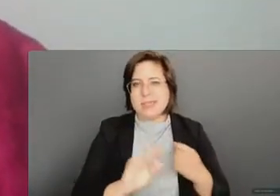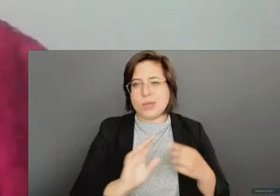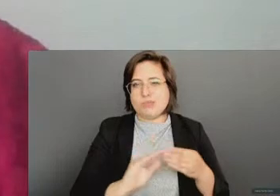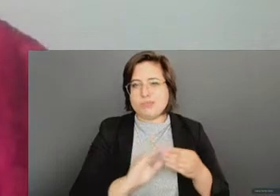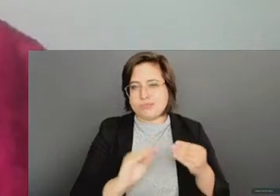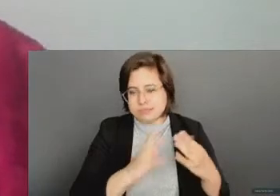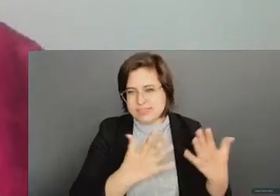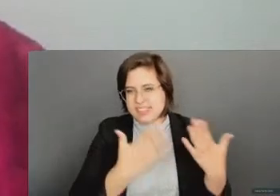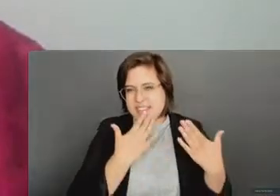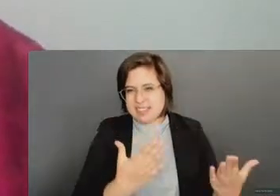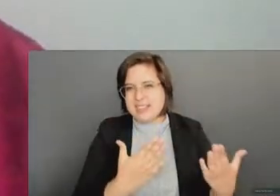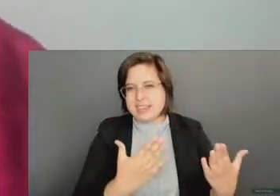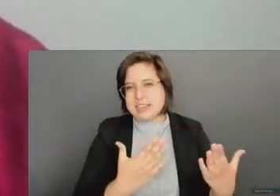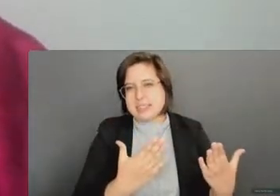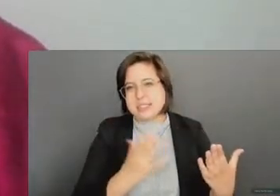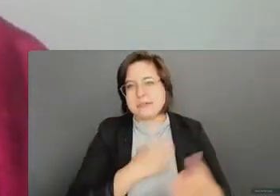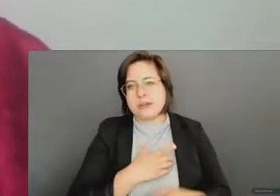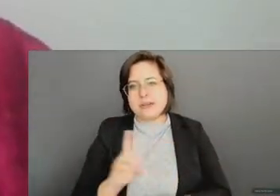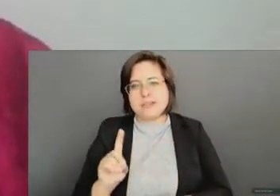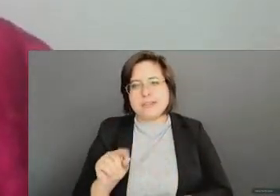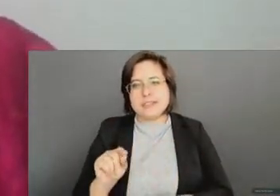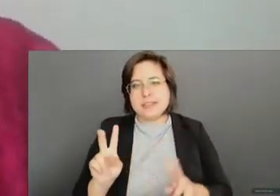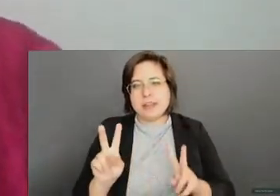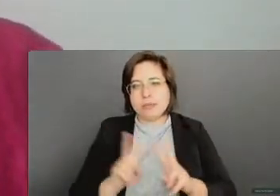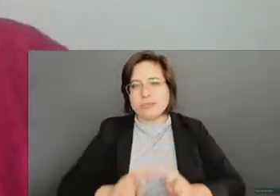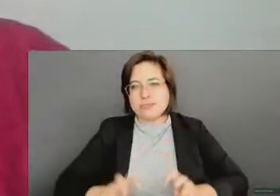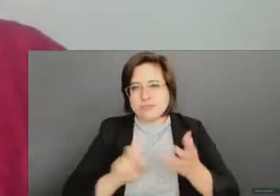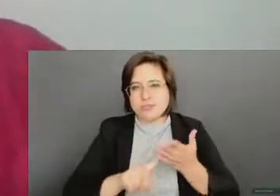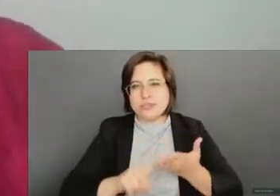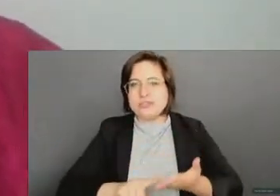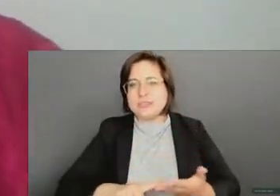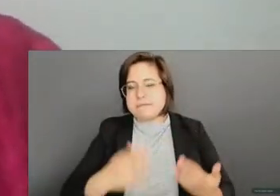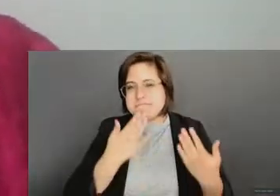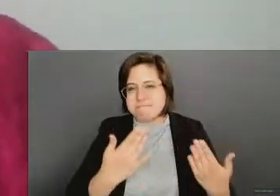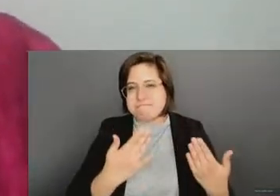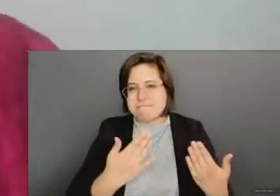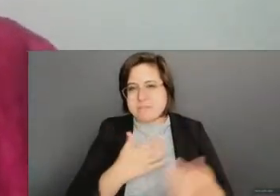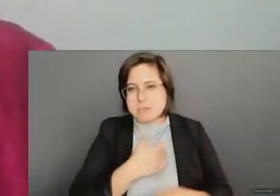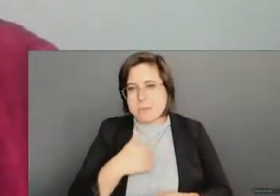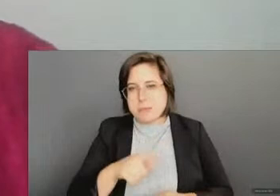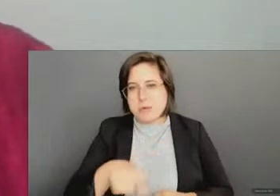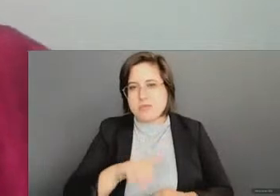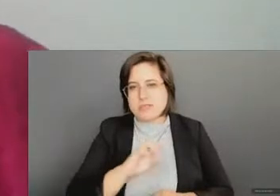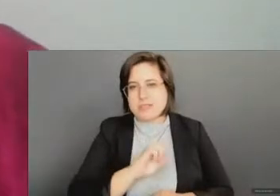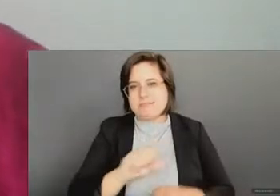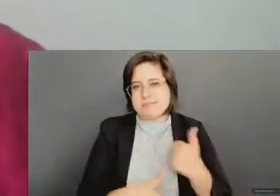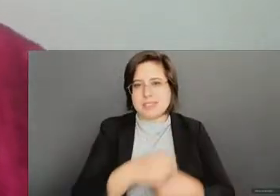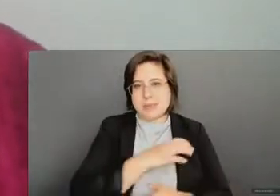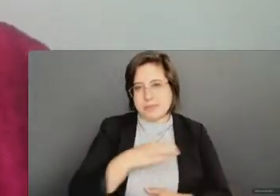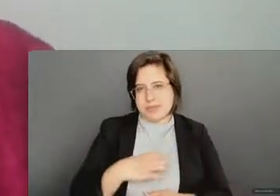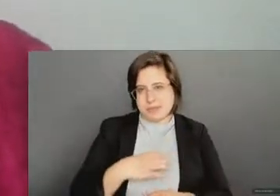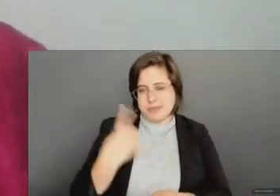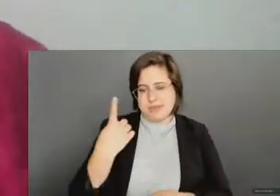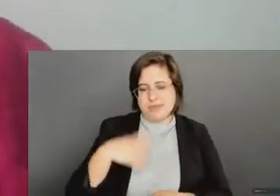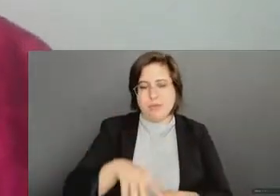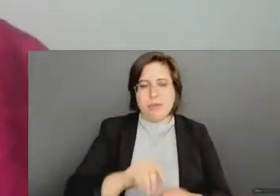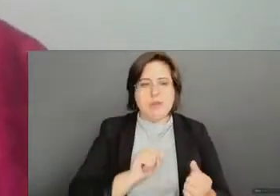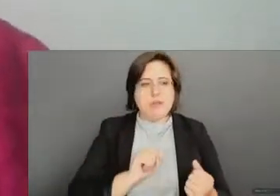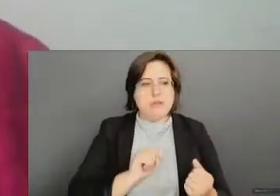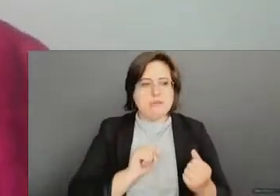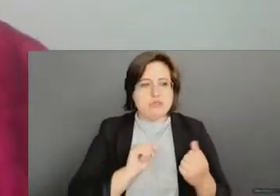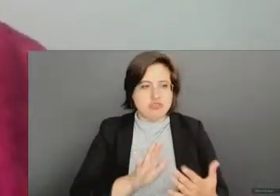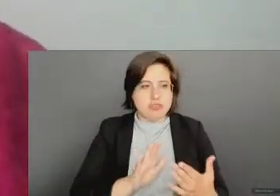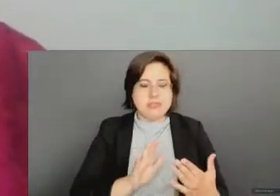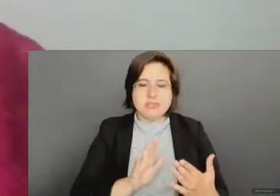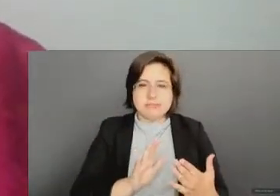thanking our data analytics and research members of the subcommittee for addressing